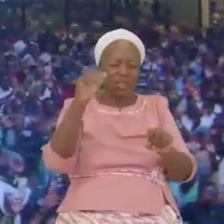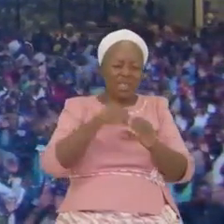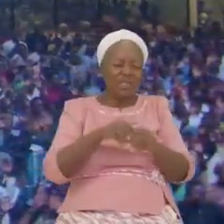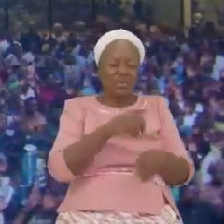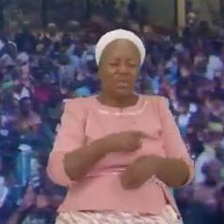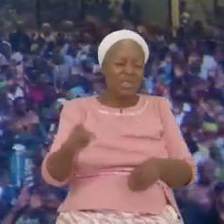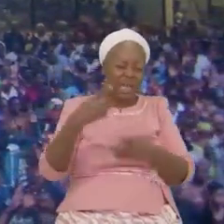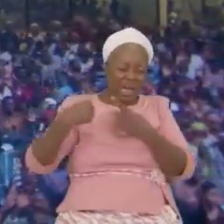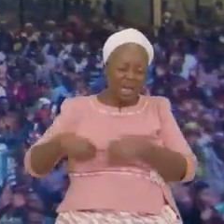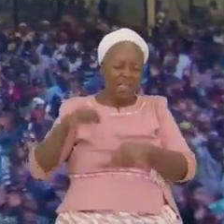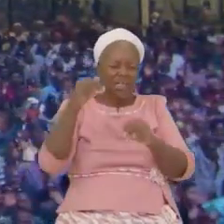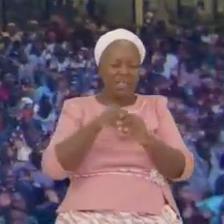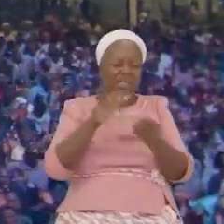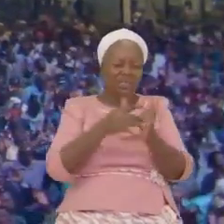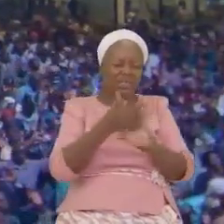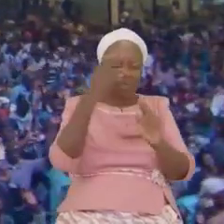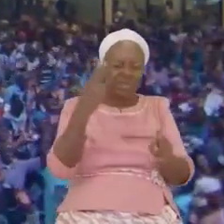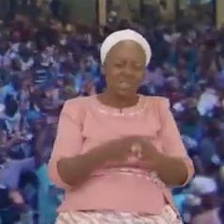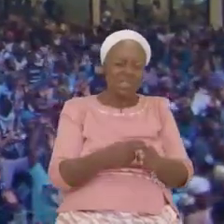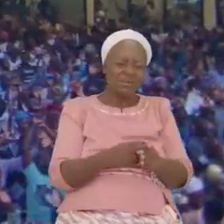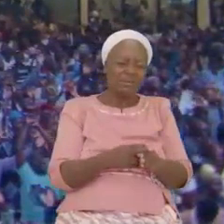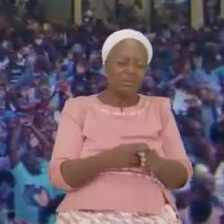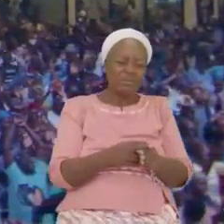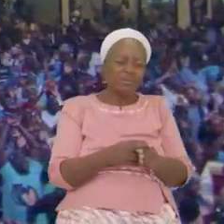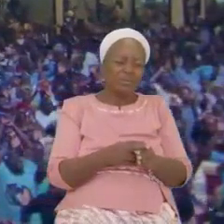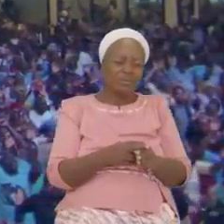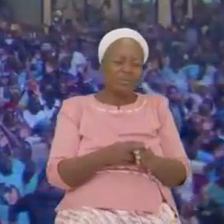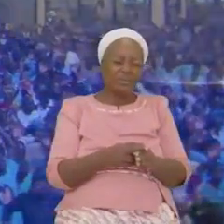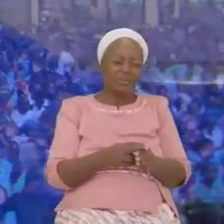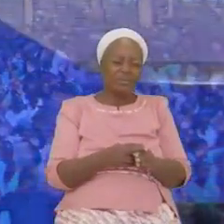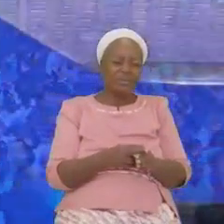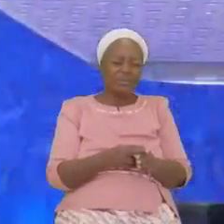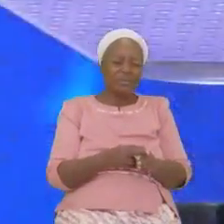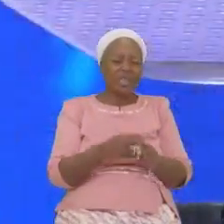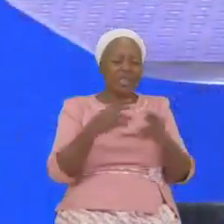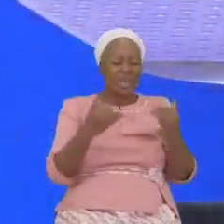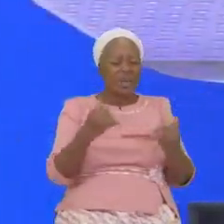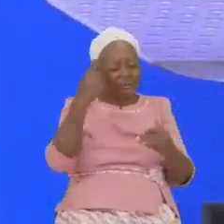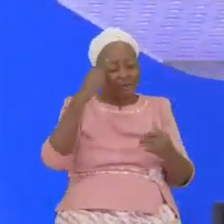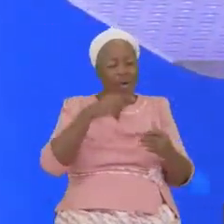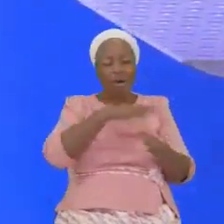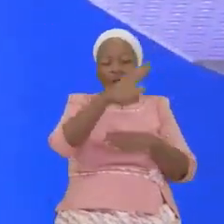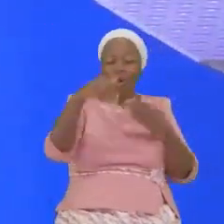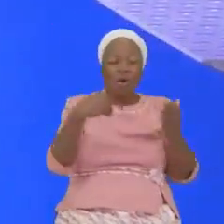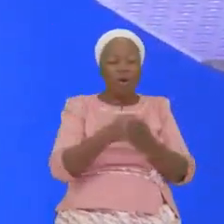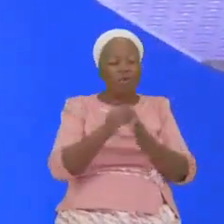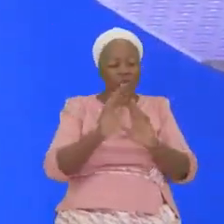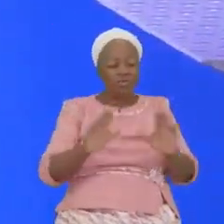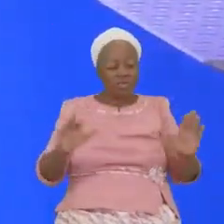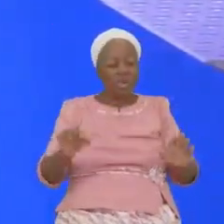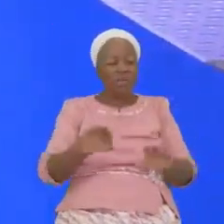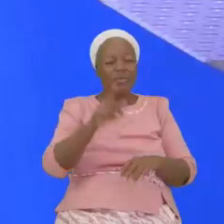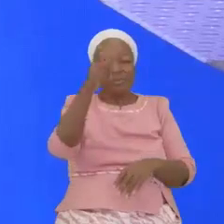their hearts in Jesus' name. Now for the whole family of God, the children of